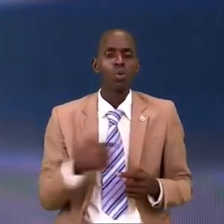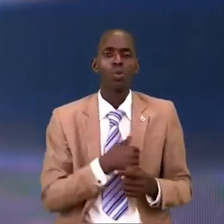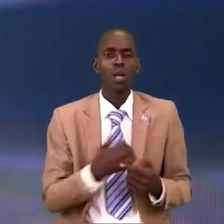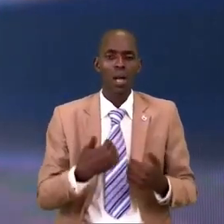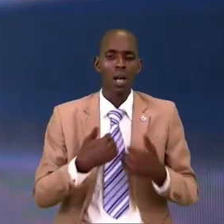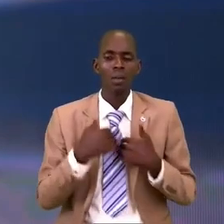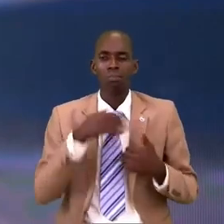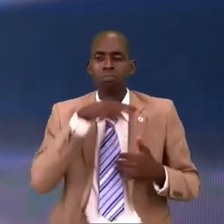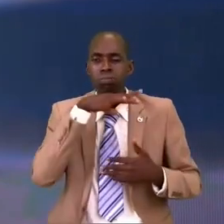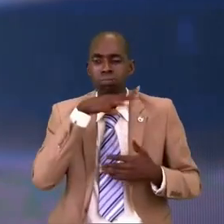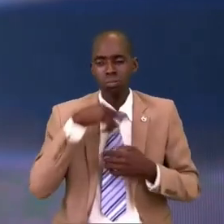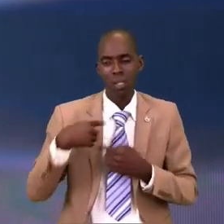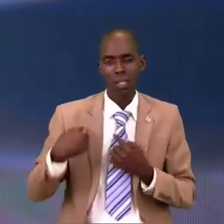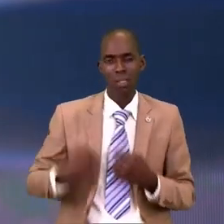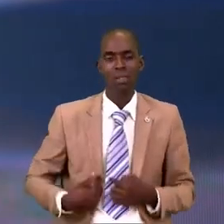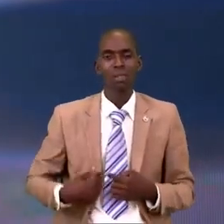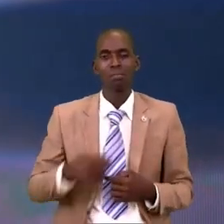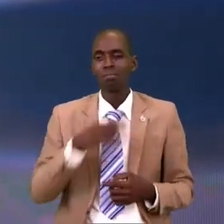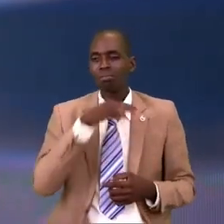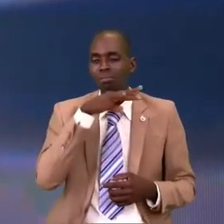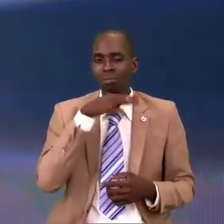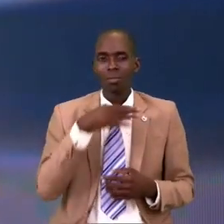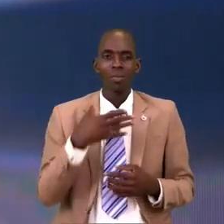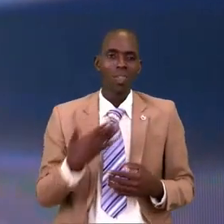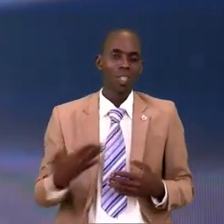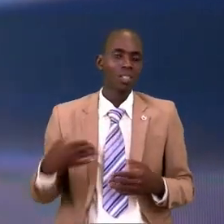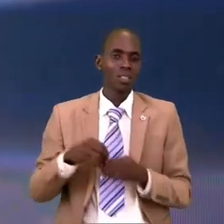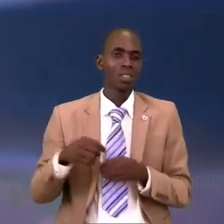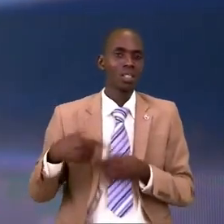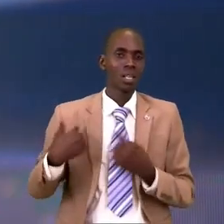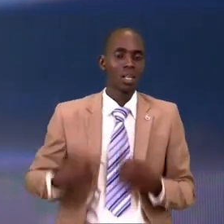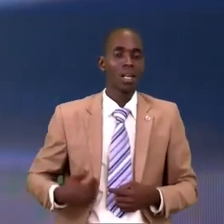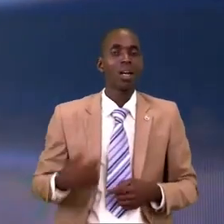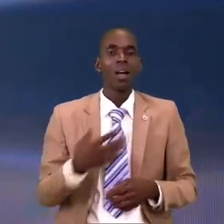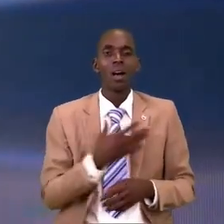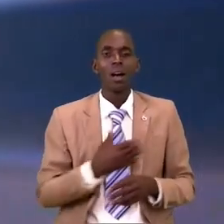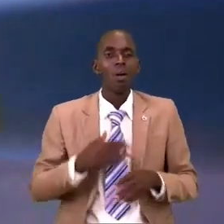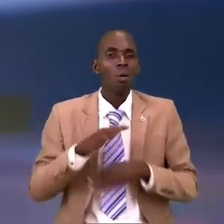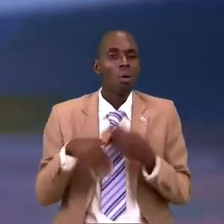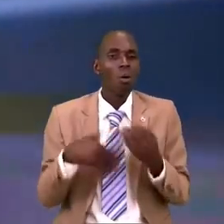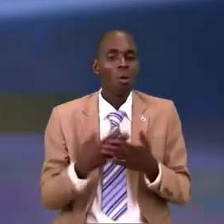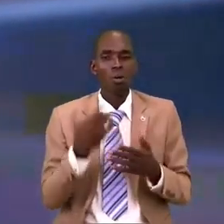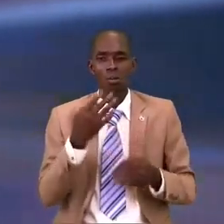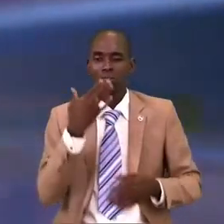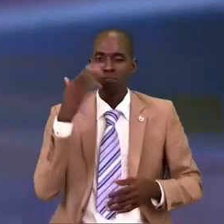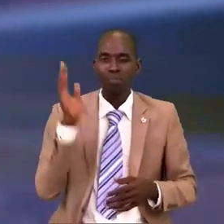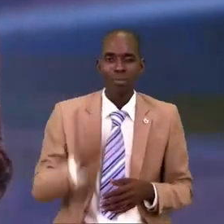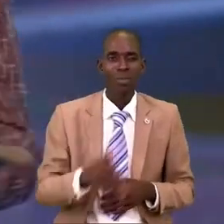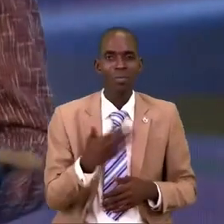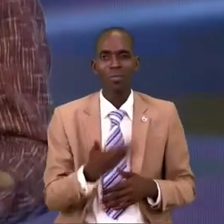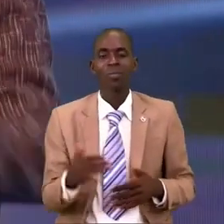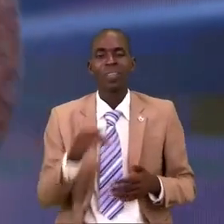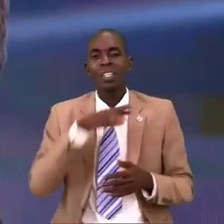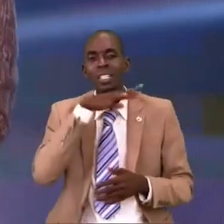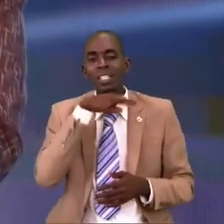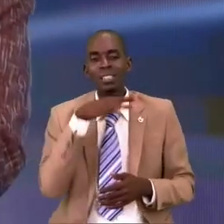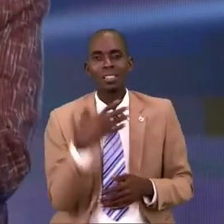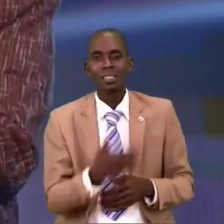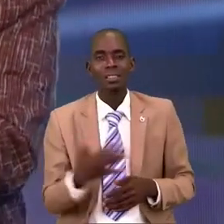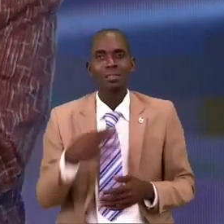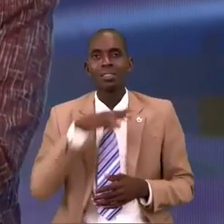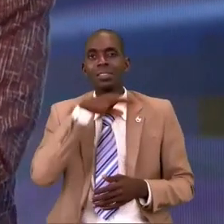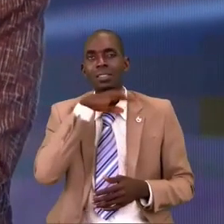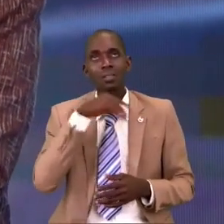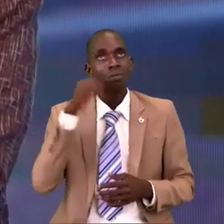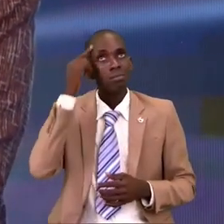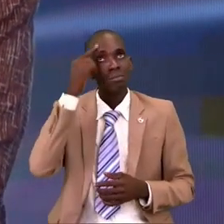dirty things, dirty thoughts, dirty life, dirty plan, dirty imagination, all those things were there. But now we